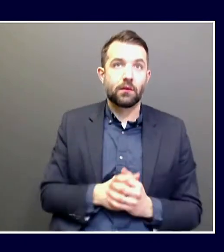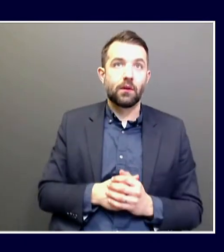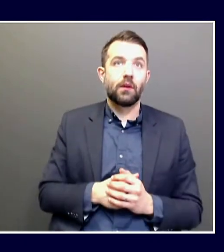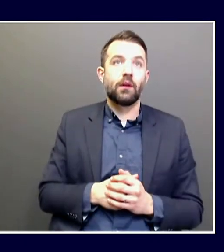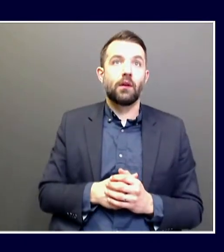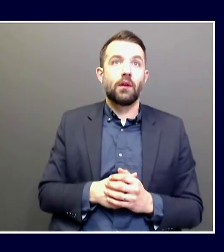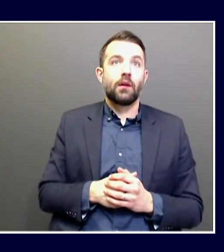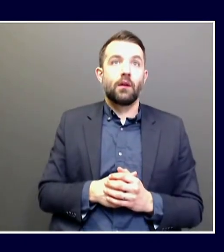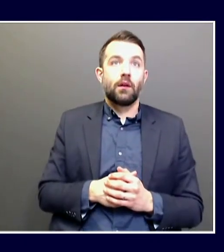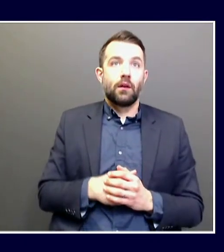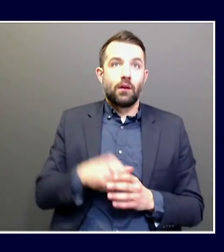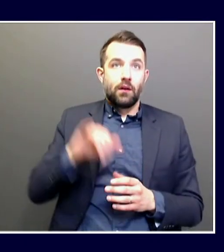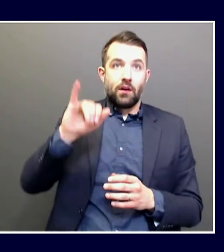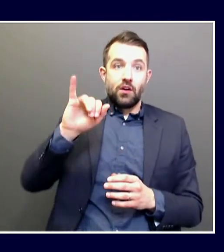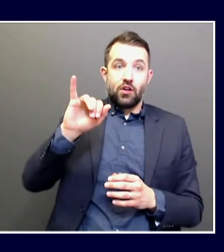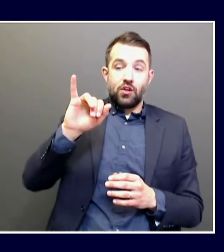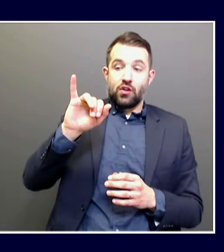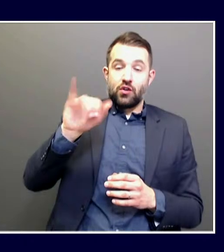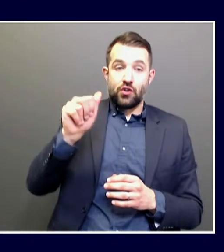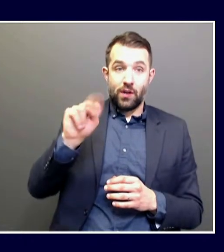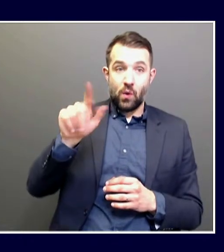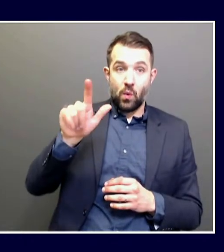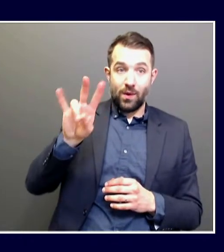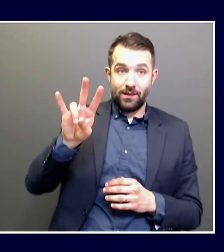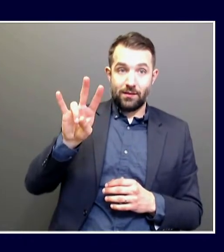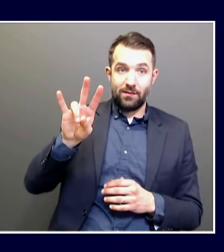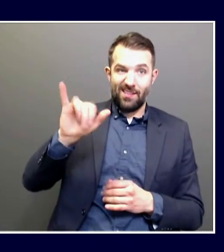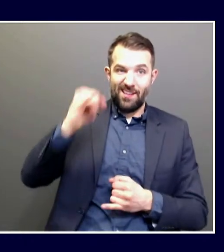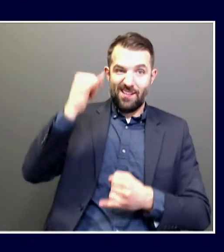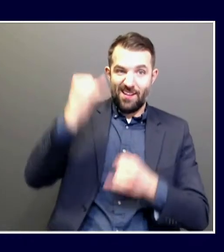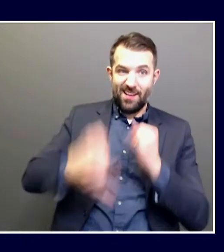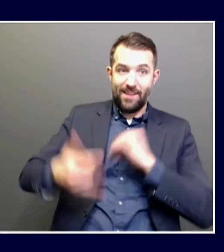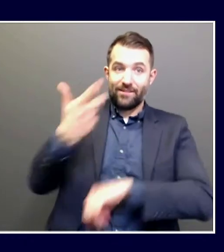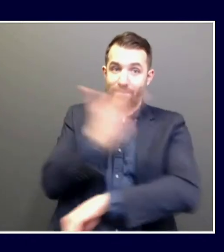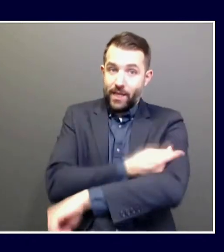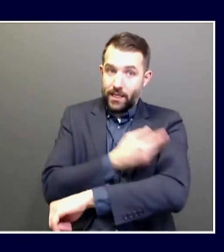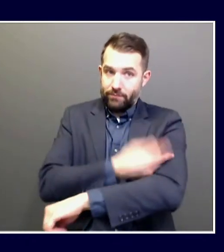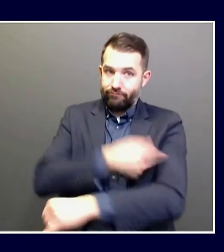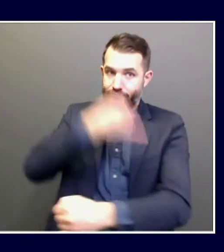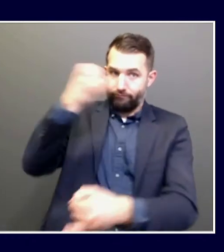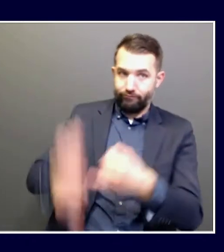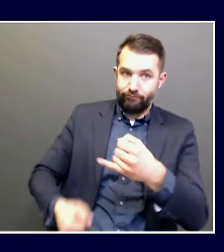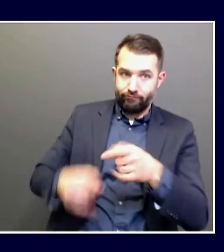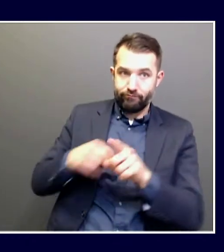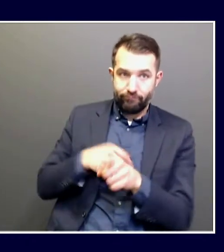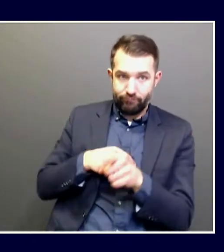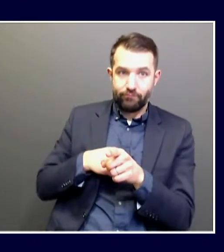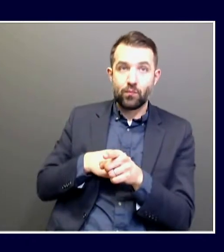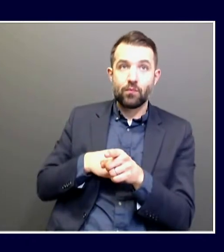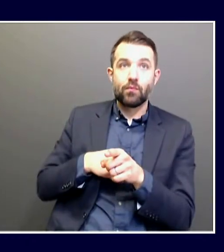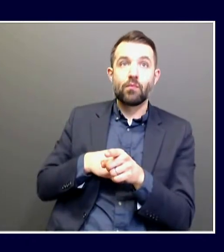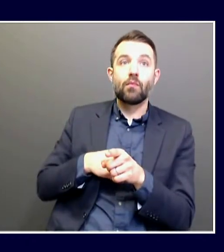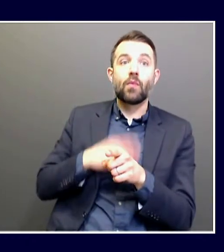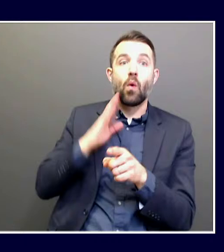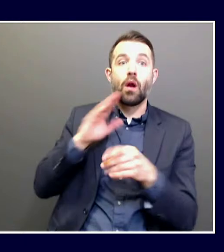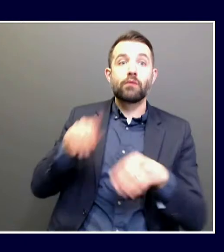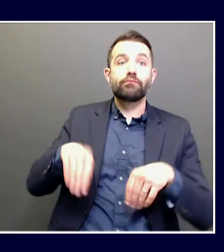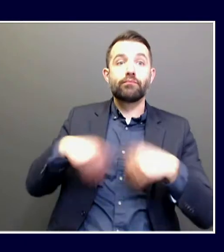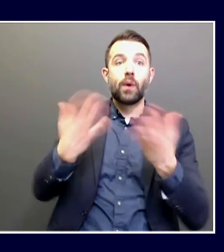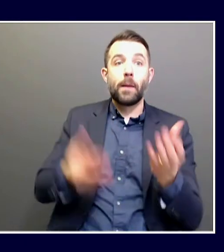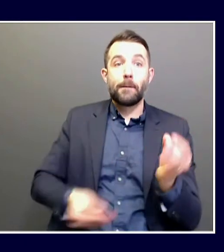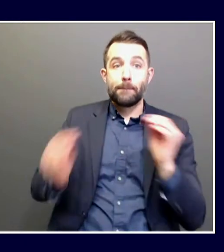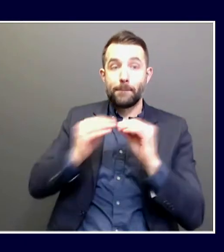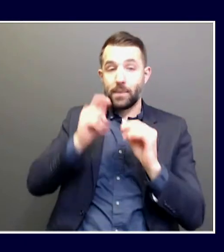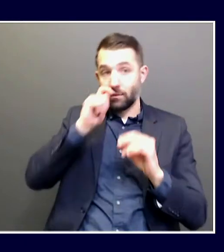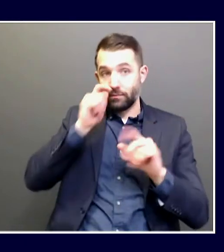the Armory. We haven't made a final decision on that. We've got to balance the need to make sure we're doing more testing with other demands on the teams that